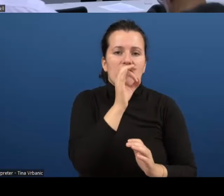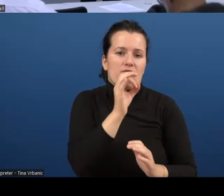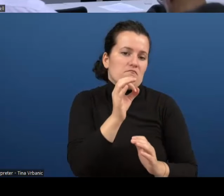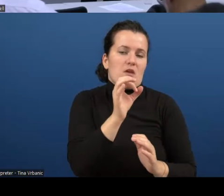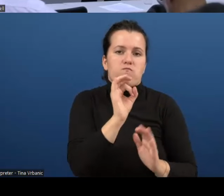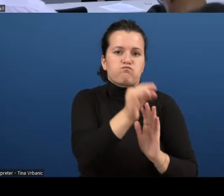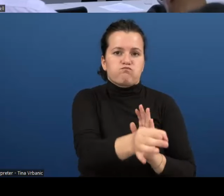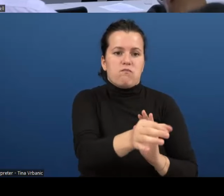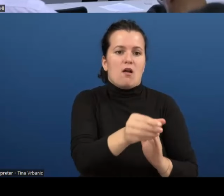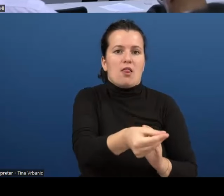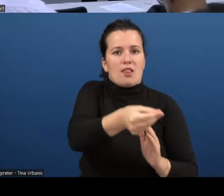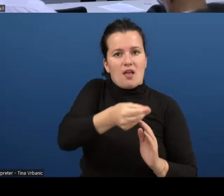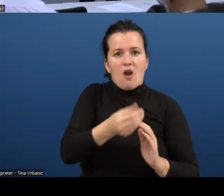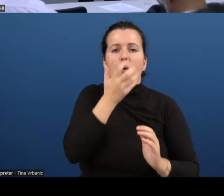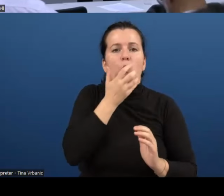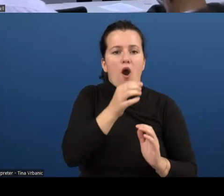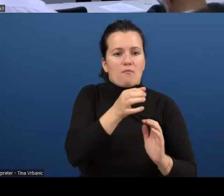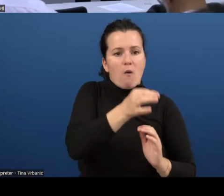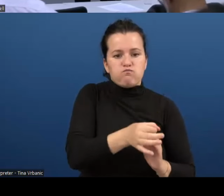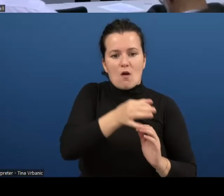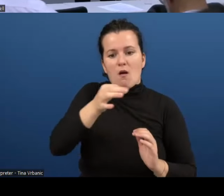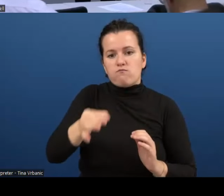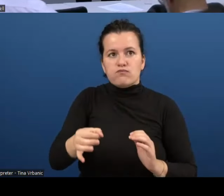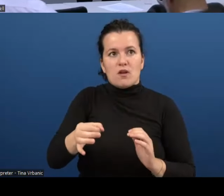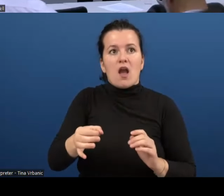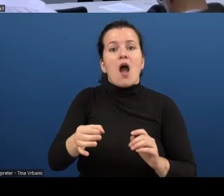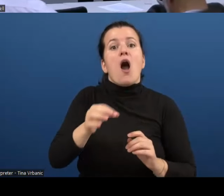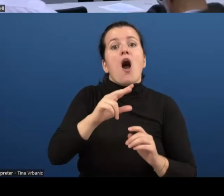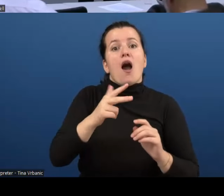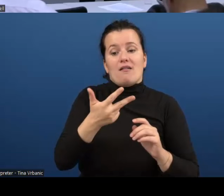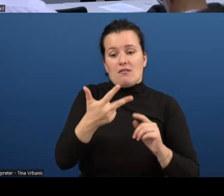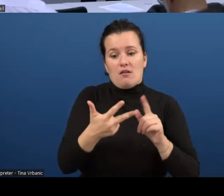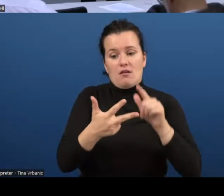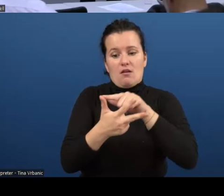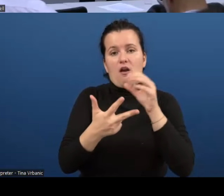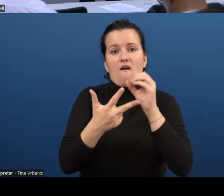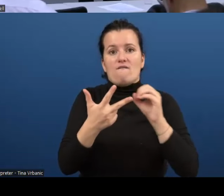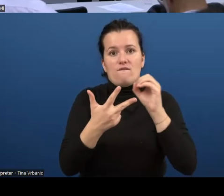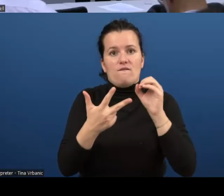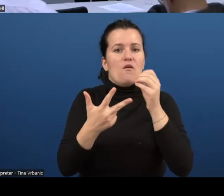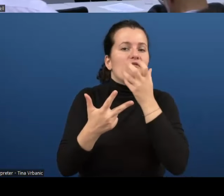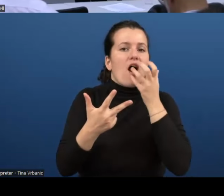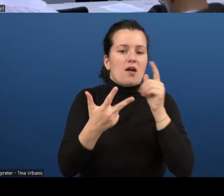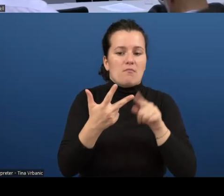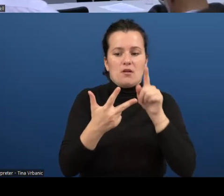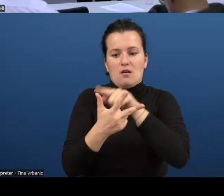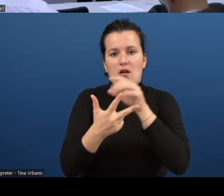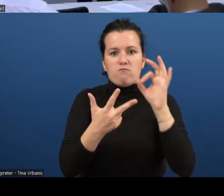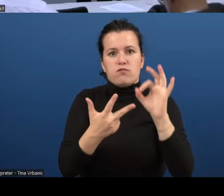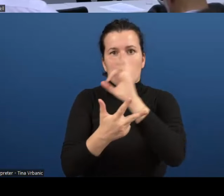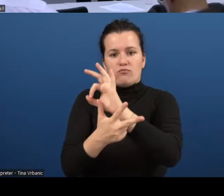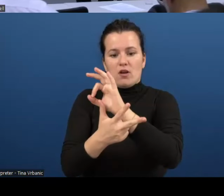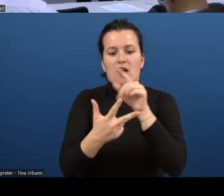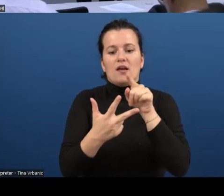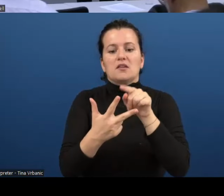so there are three here, and the middle one has a neutral temperature, and the two outer ones are warm.